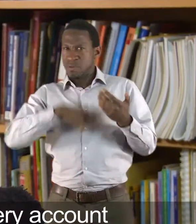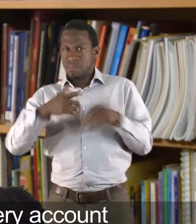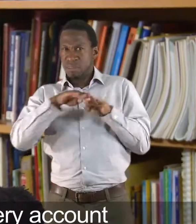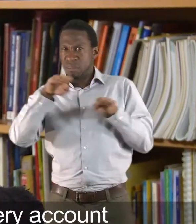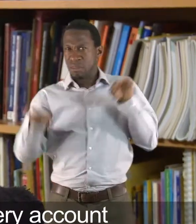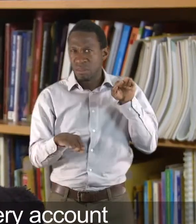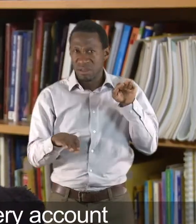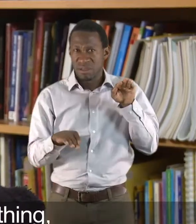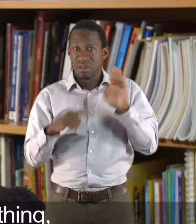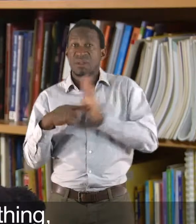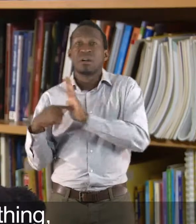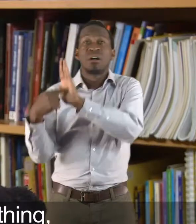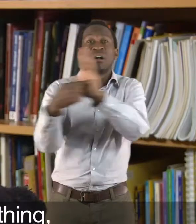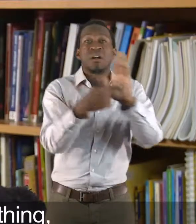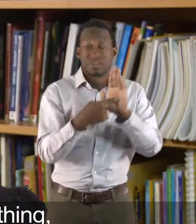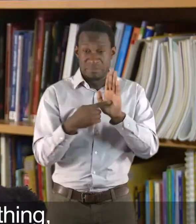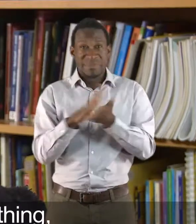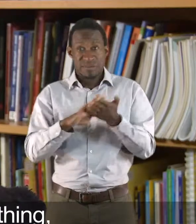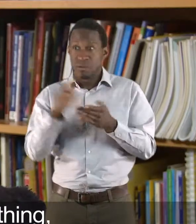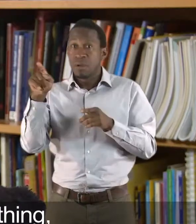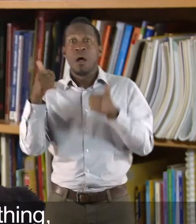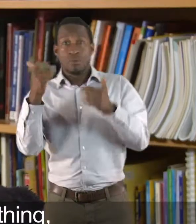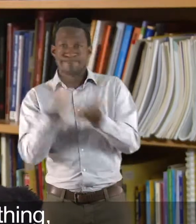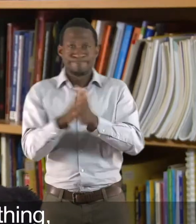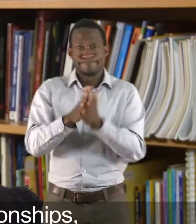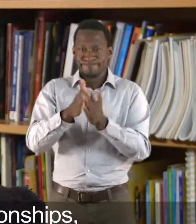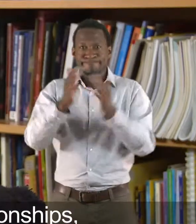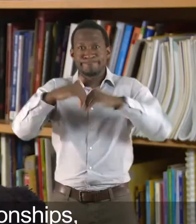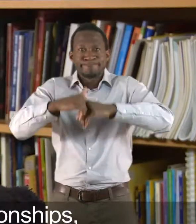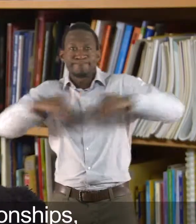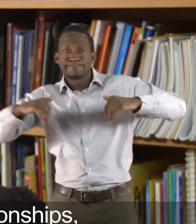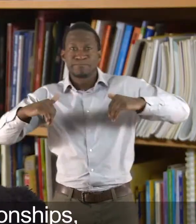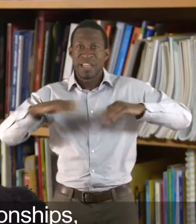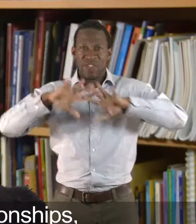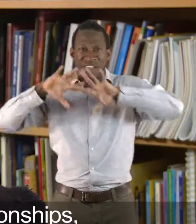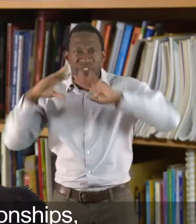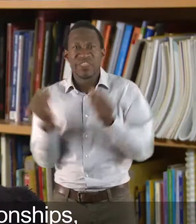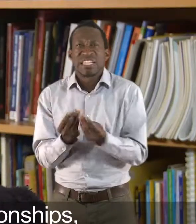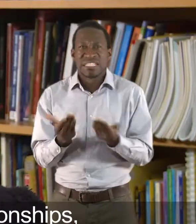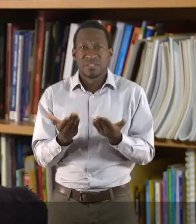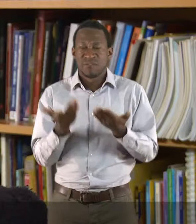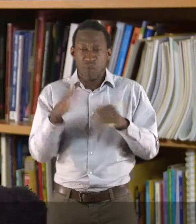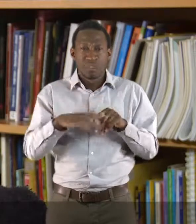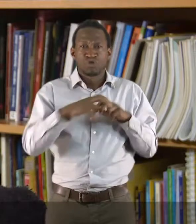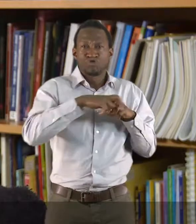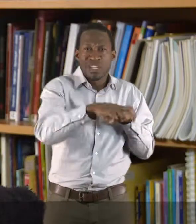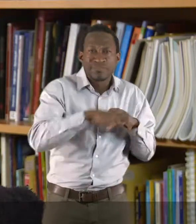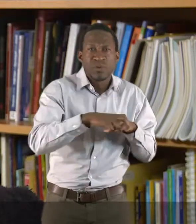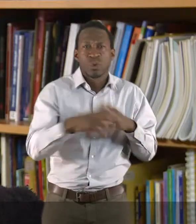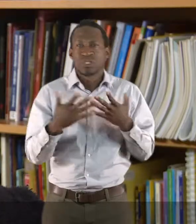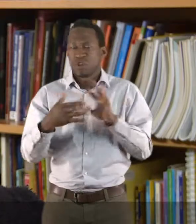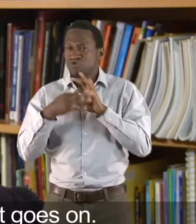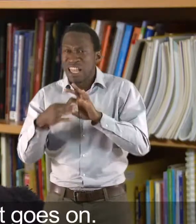every account. And those every account is everything, down to transport, down to relationships, down to